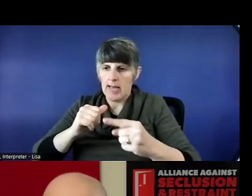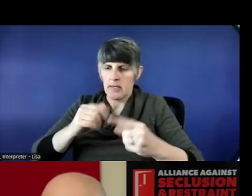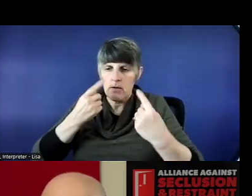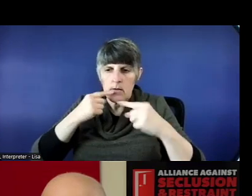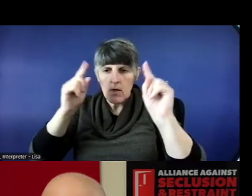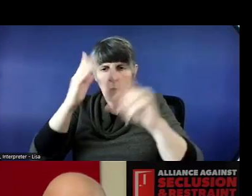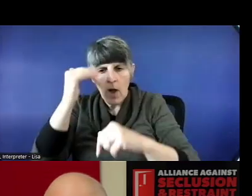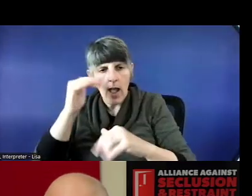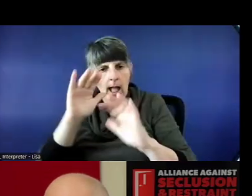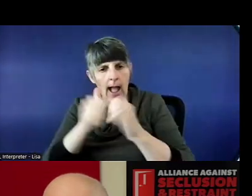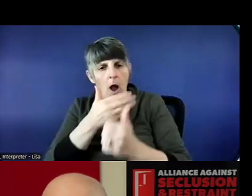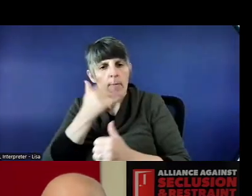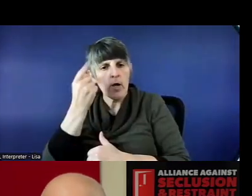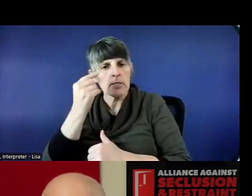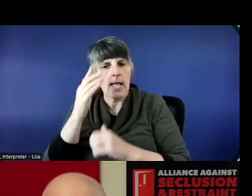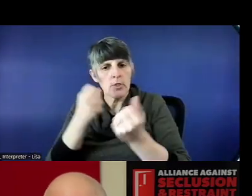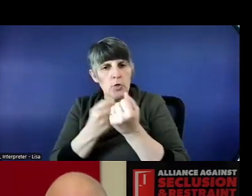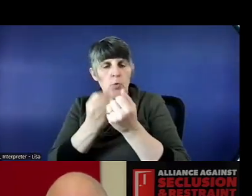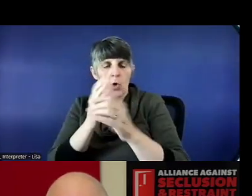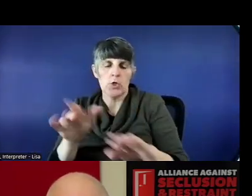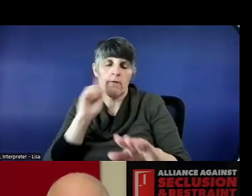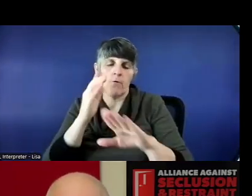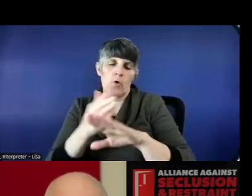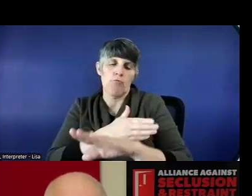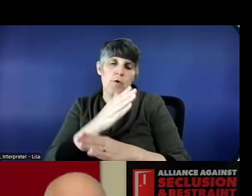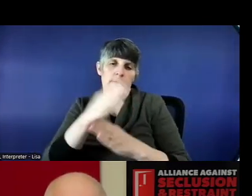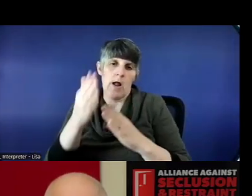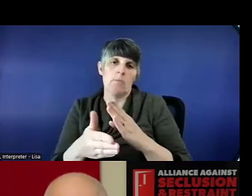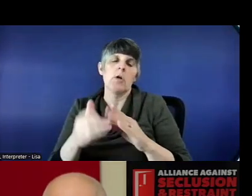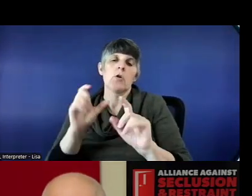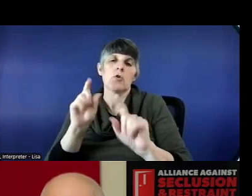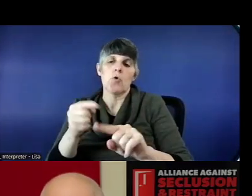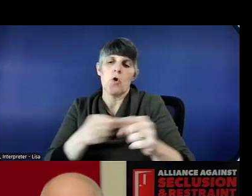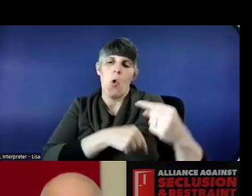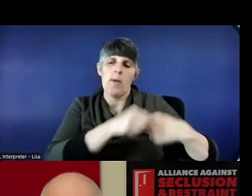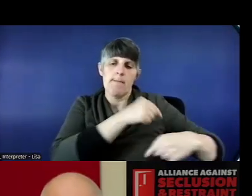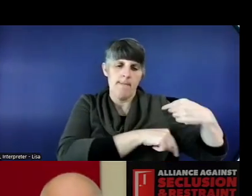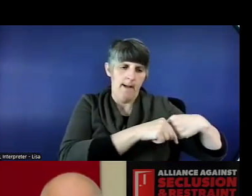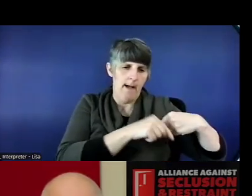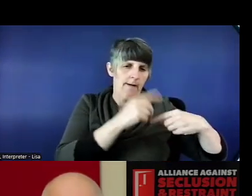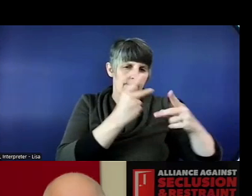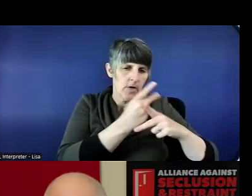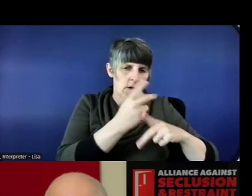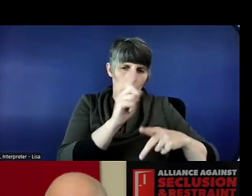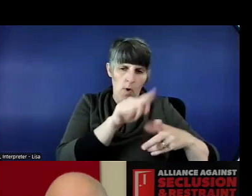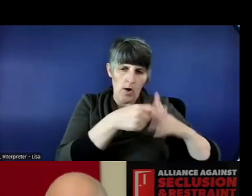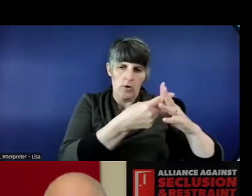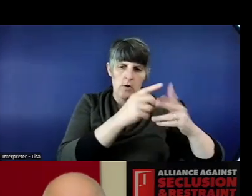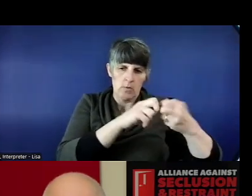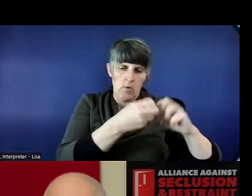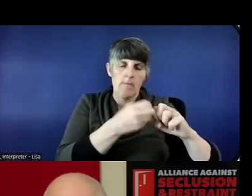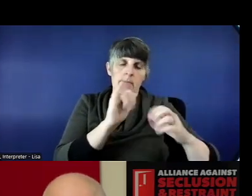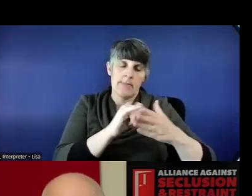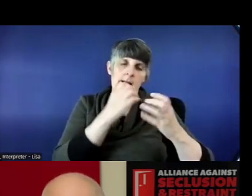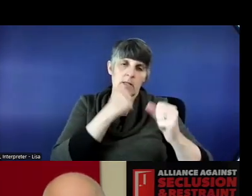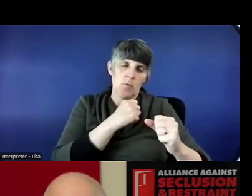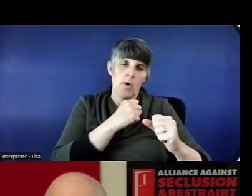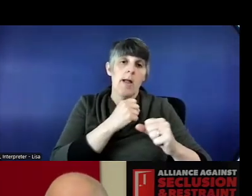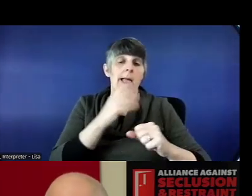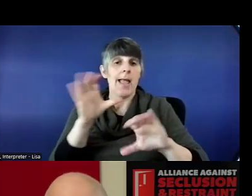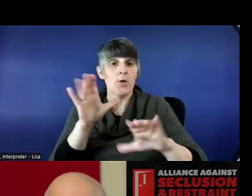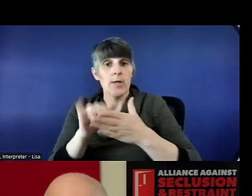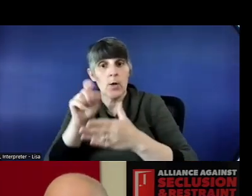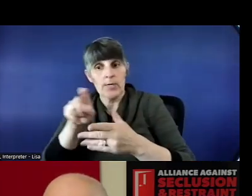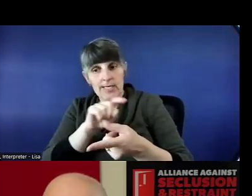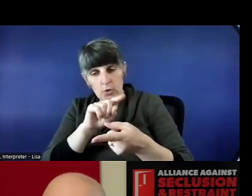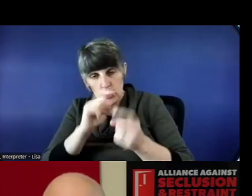and support children to improve the outcomes? So going upstream is really important. And in doing that, we ultimately need to change our